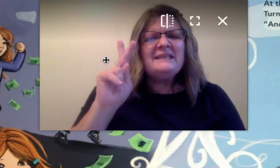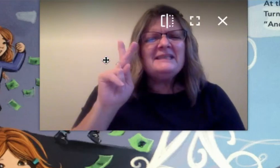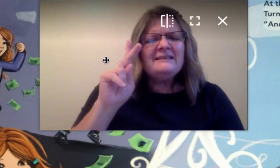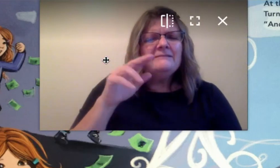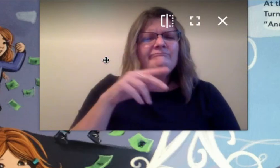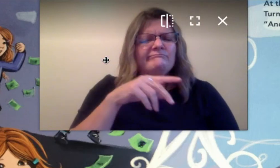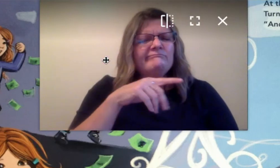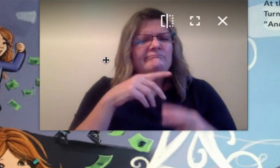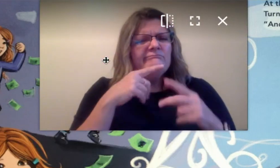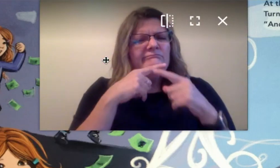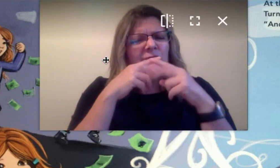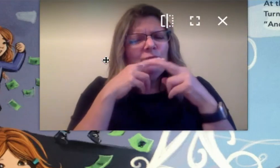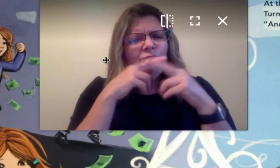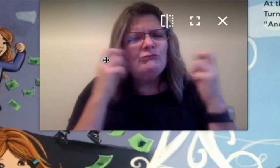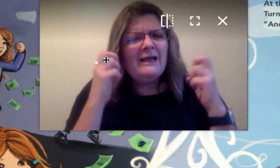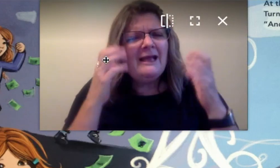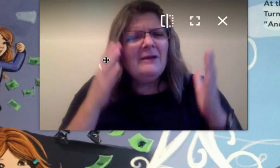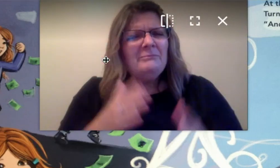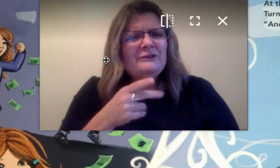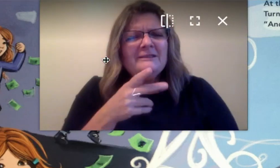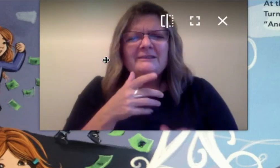robber."